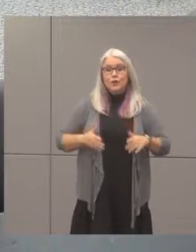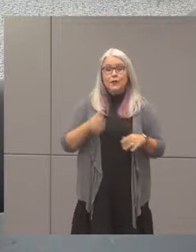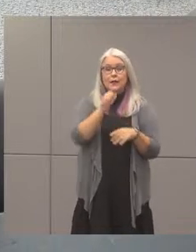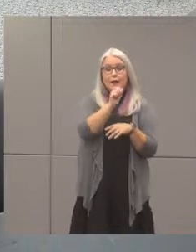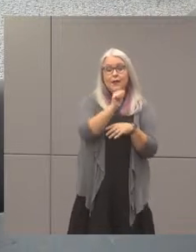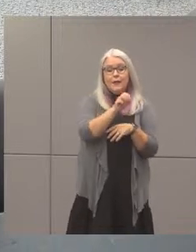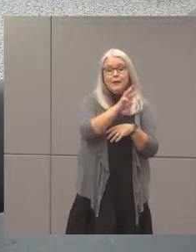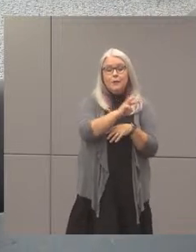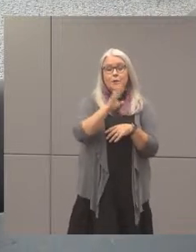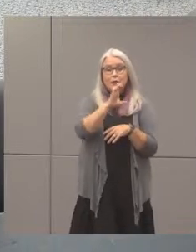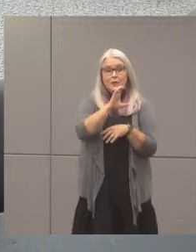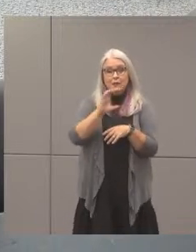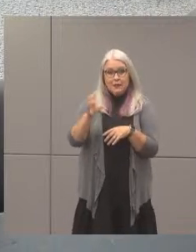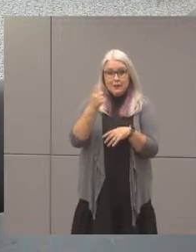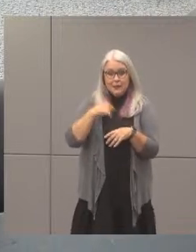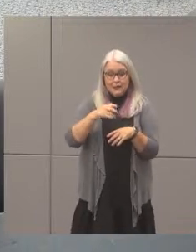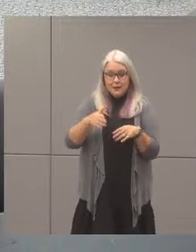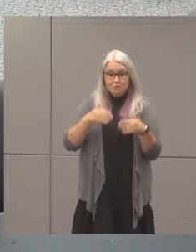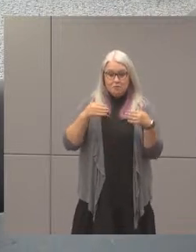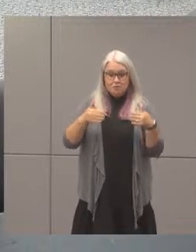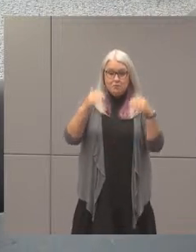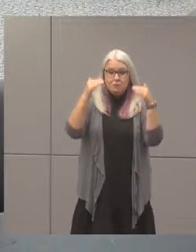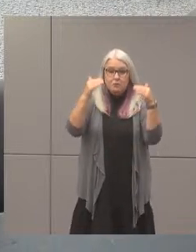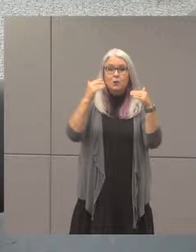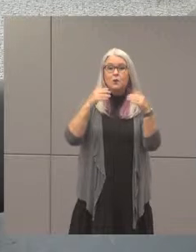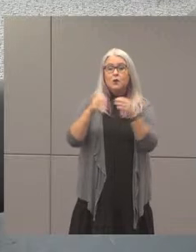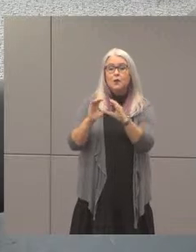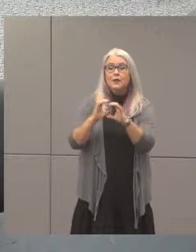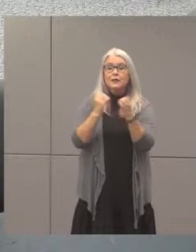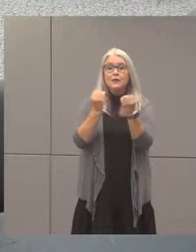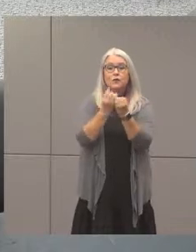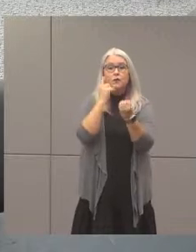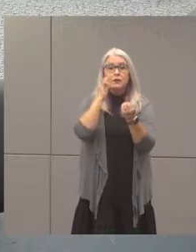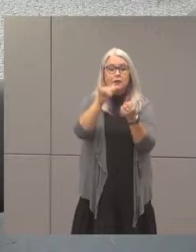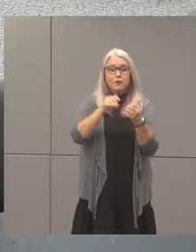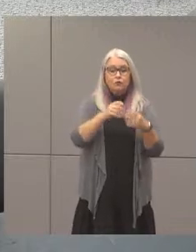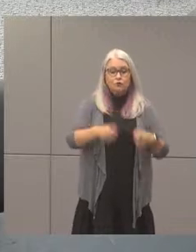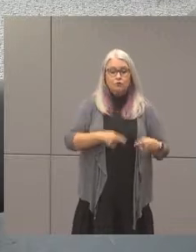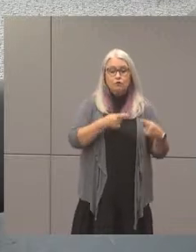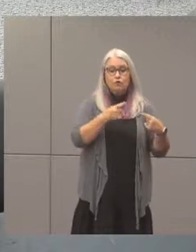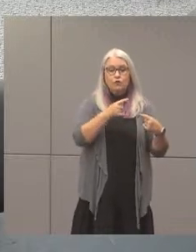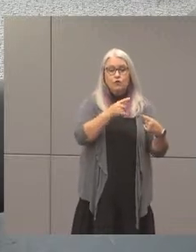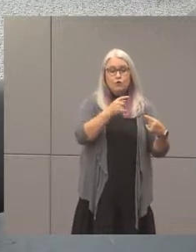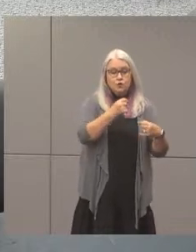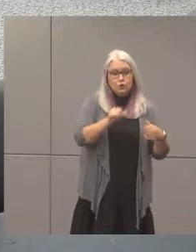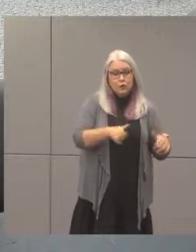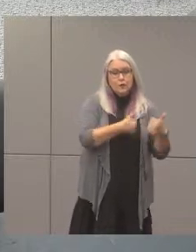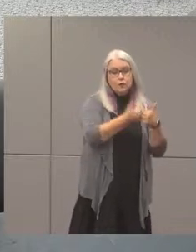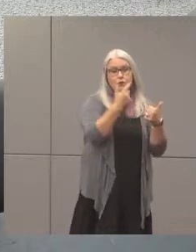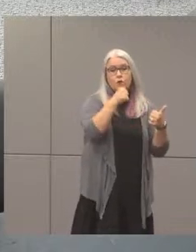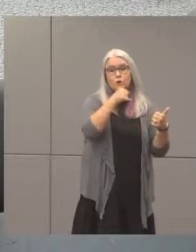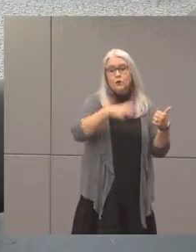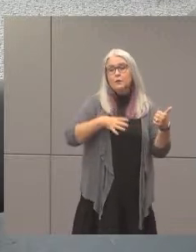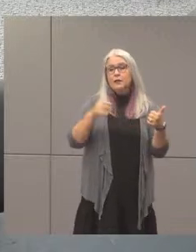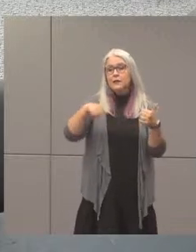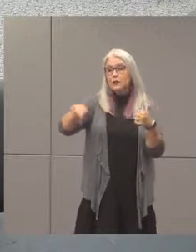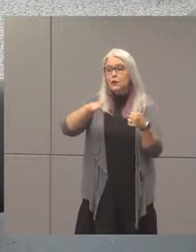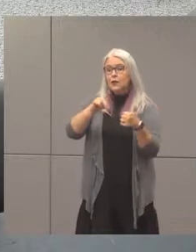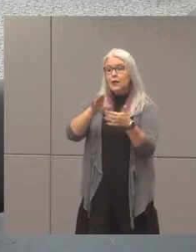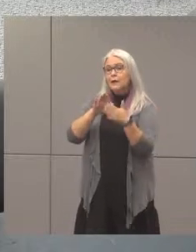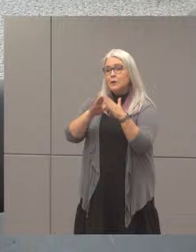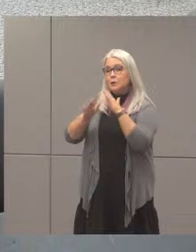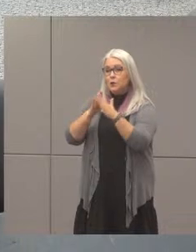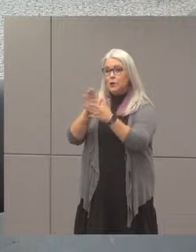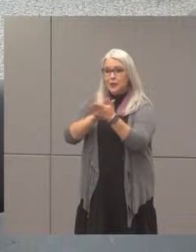AAWCC is the leading national organization that champions women and maximizes their potential at community colleges.